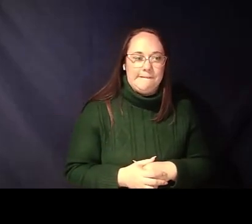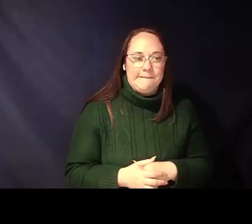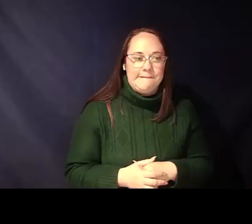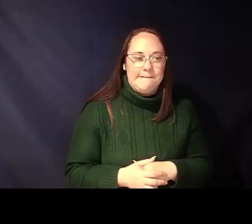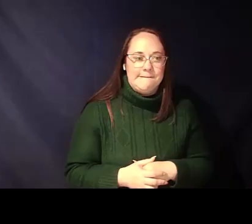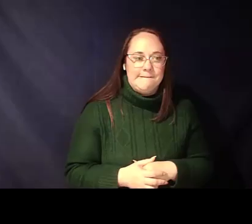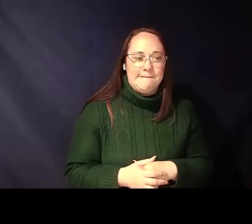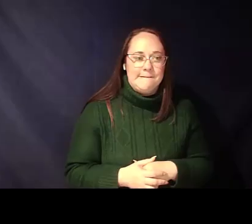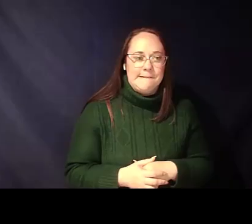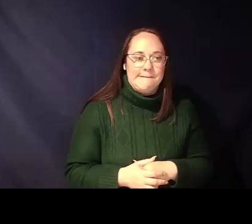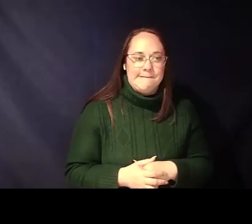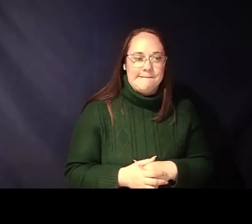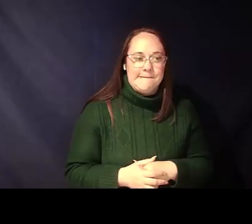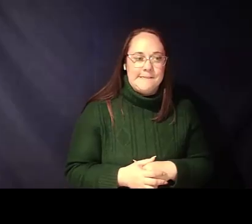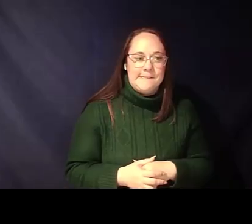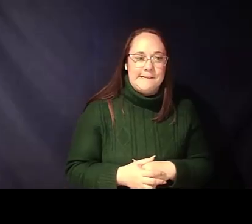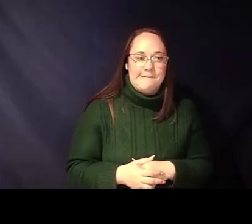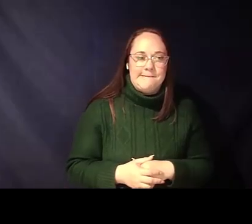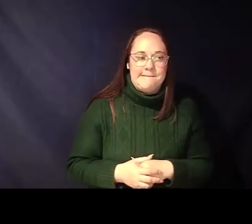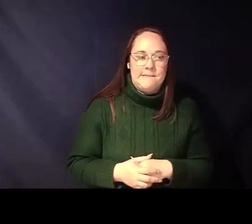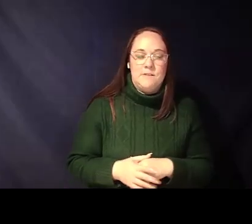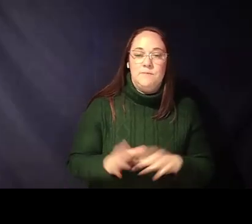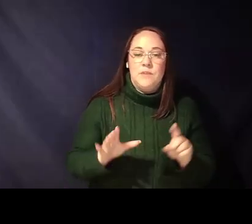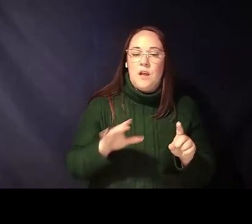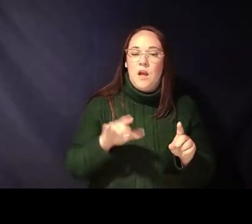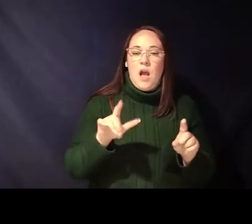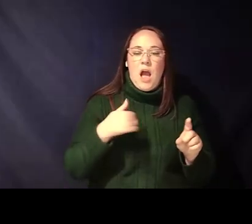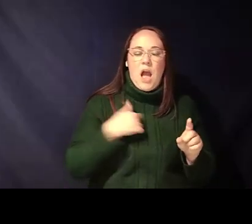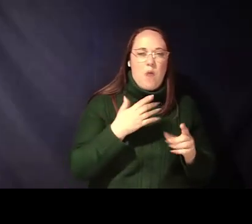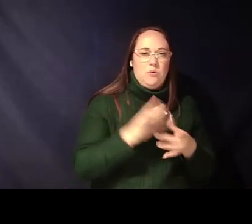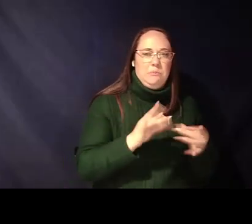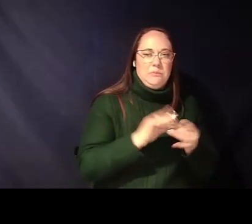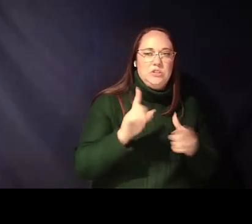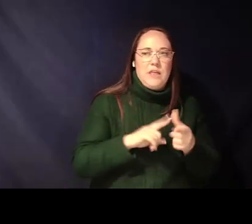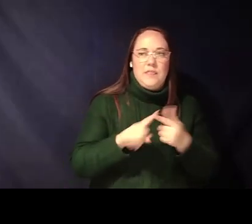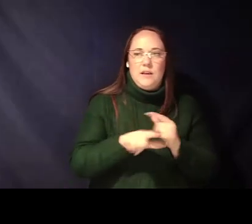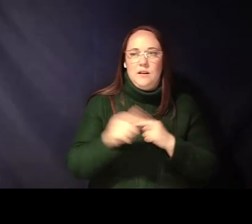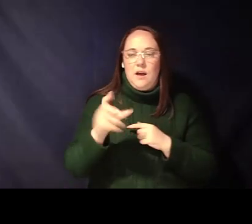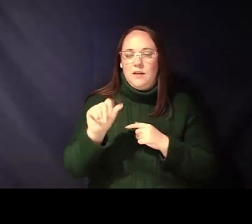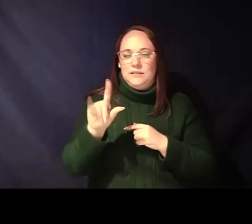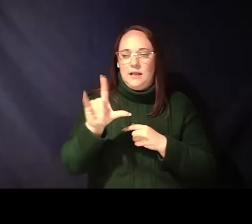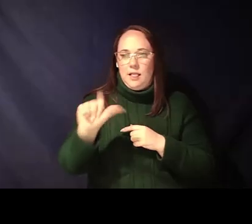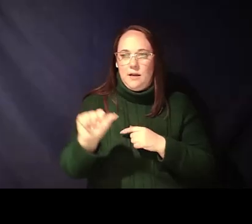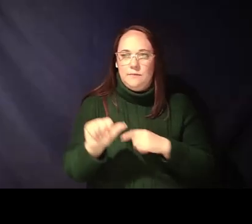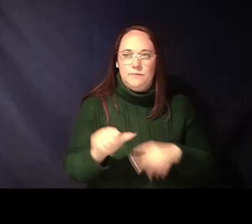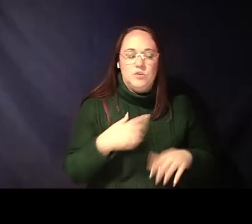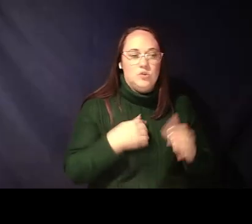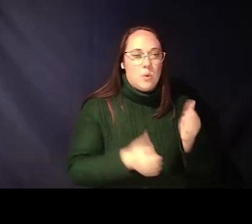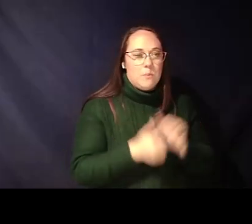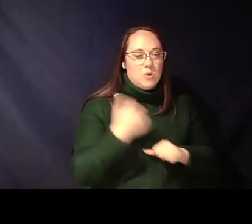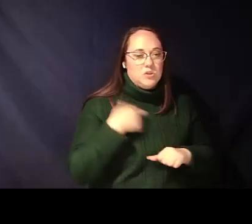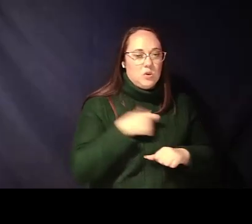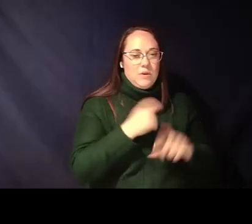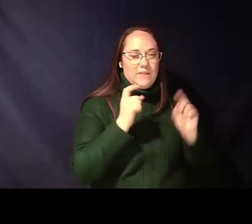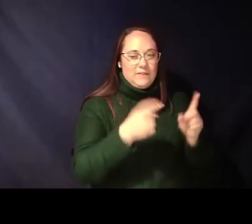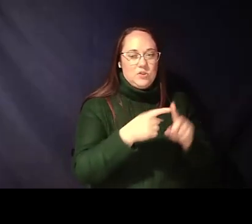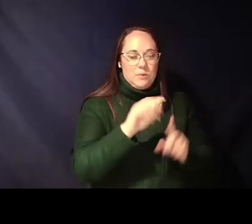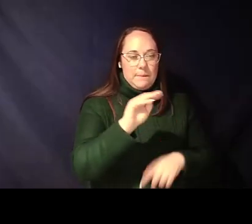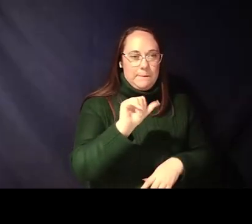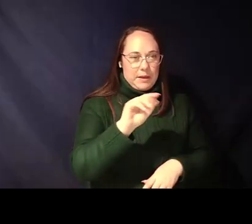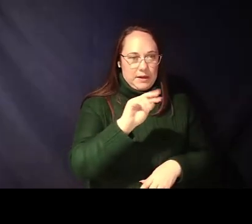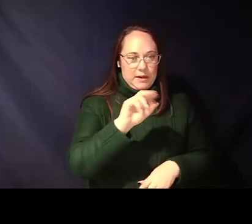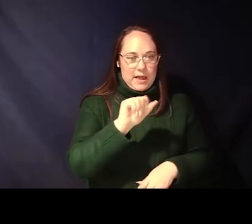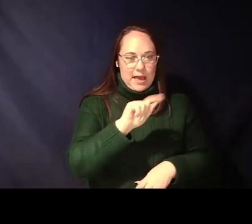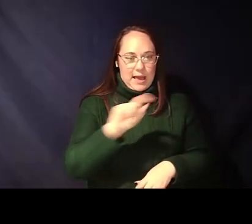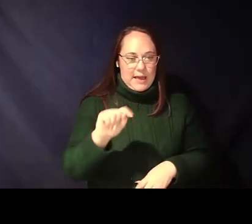I can take some of that and then throw it over to Adela. So largely what we've handed to Manat is information that we